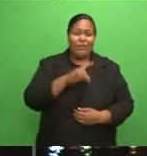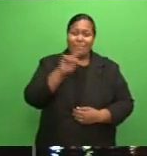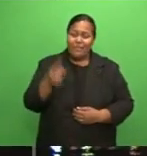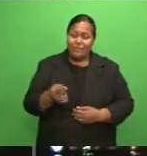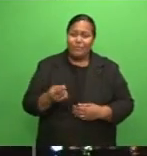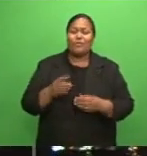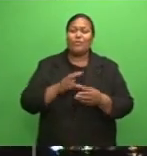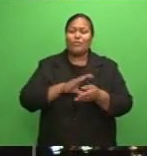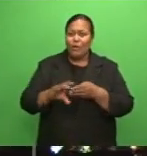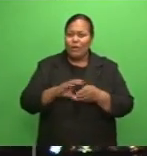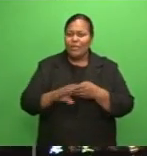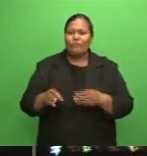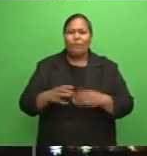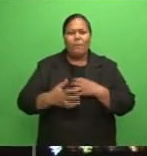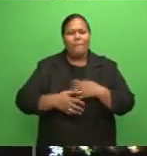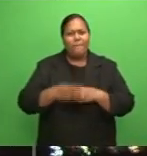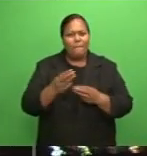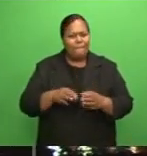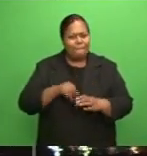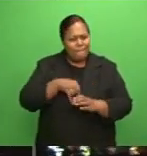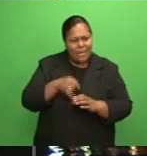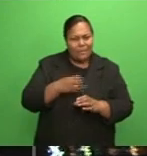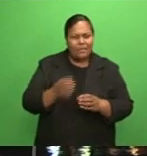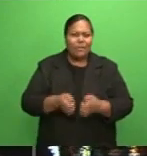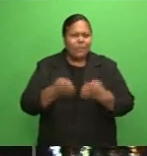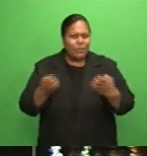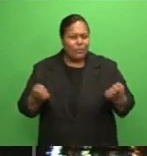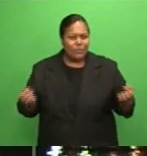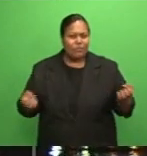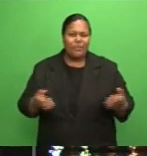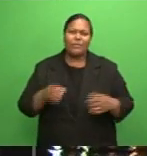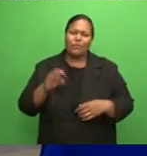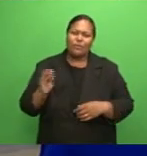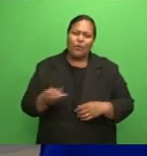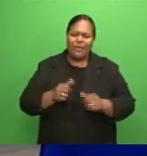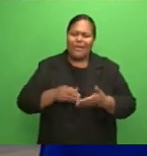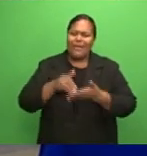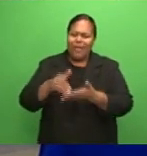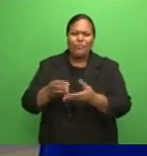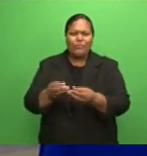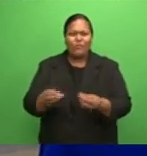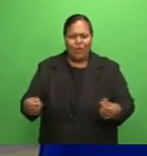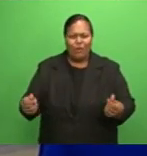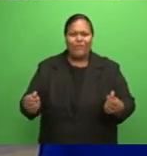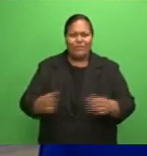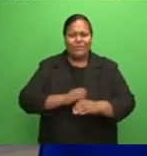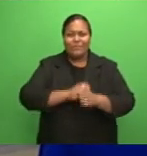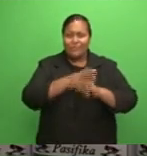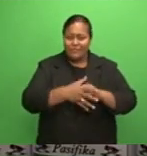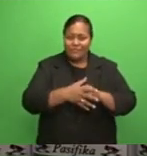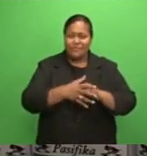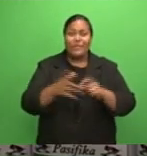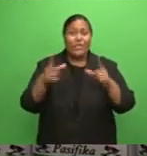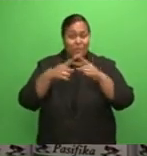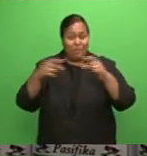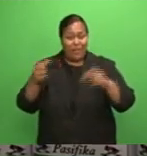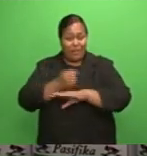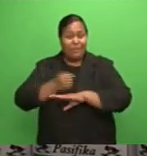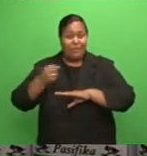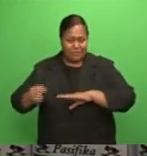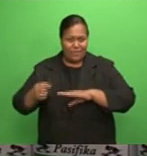medical equipment to assist in combating the spread of COVID-19. The government of Japan handed over thermal scanner